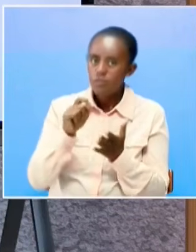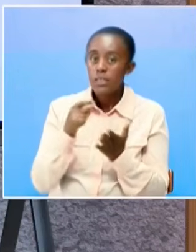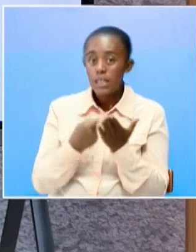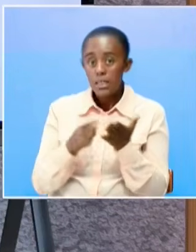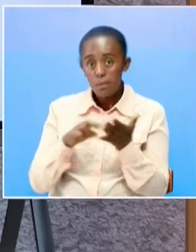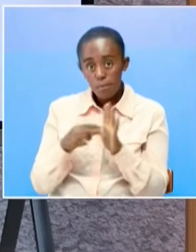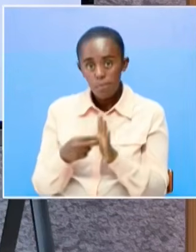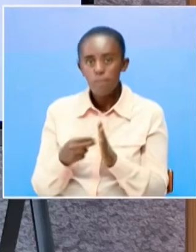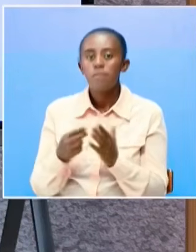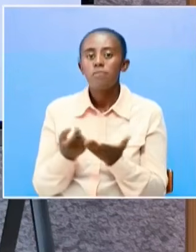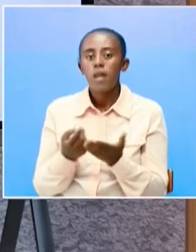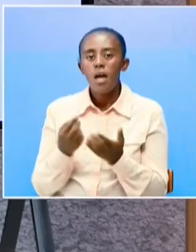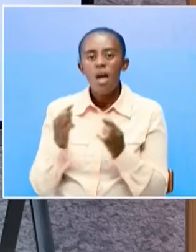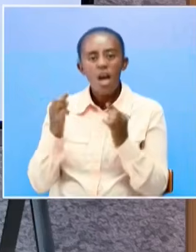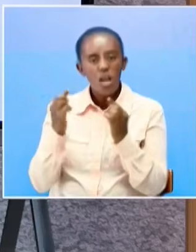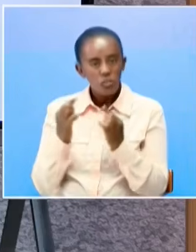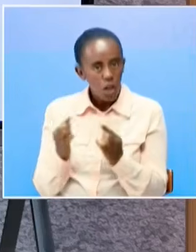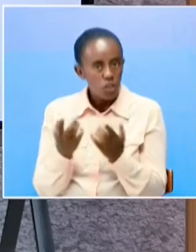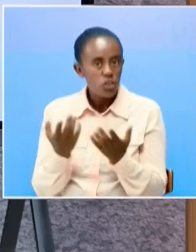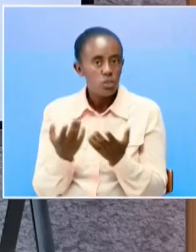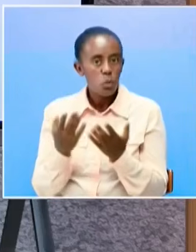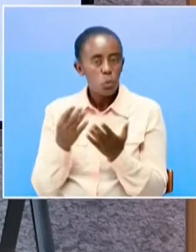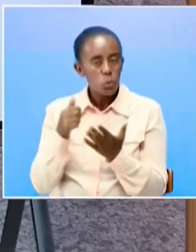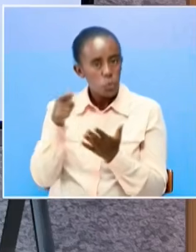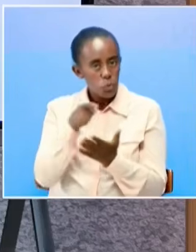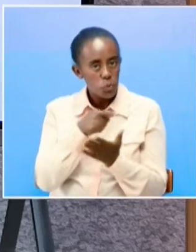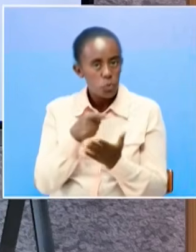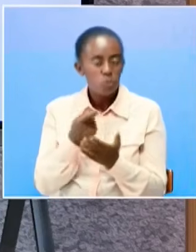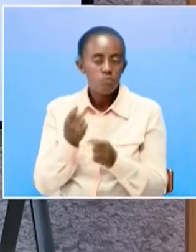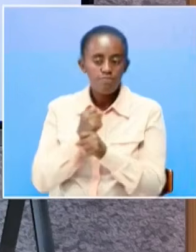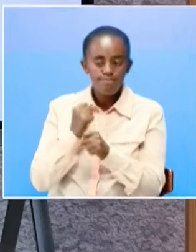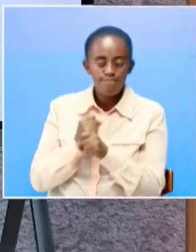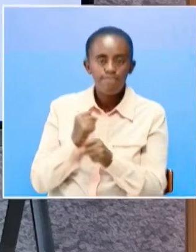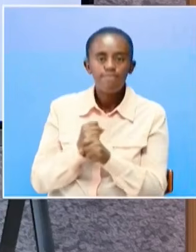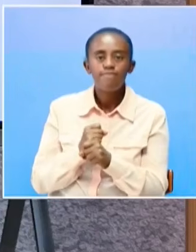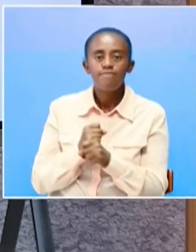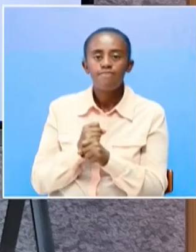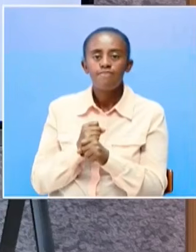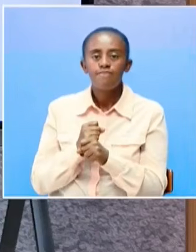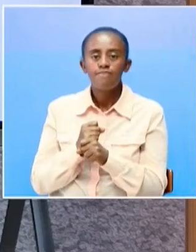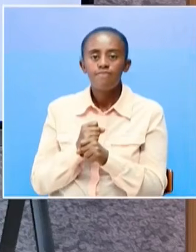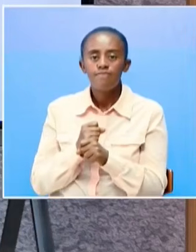the heritage or something that he or she did as